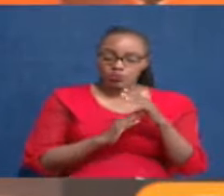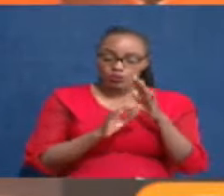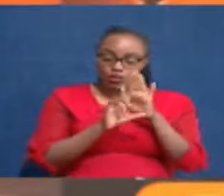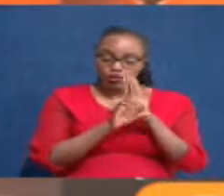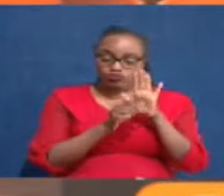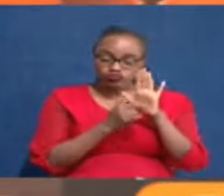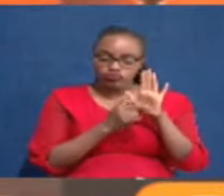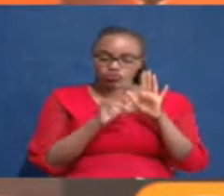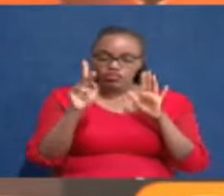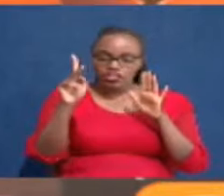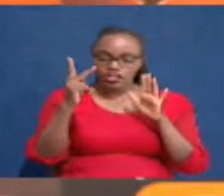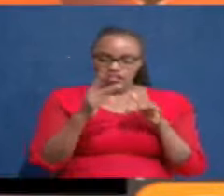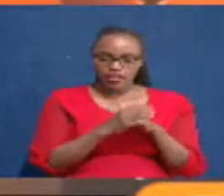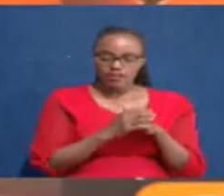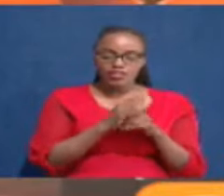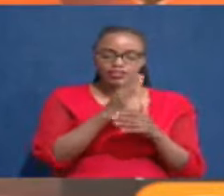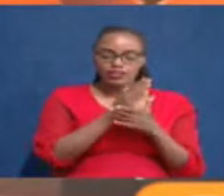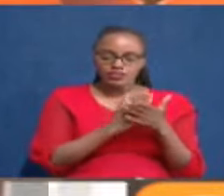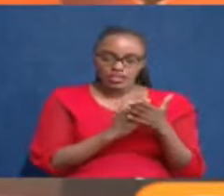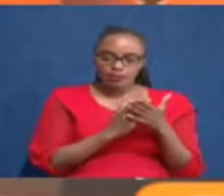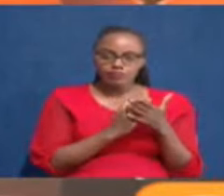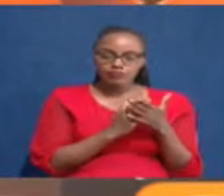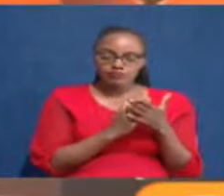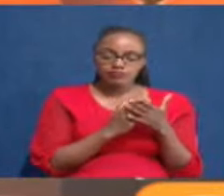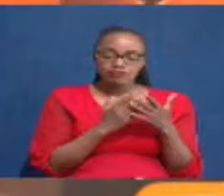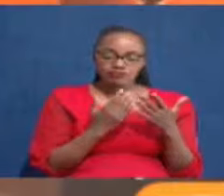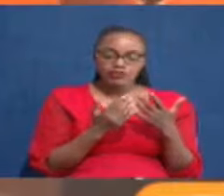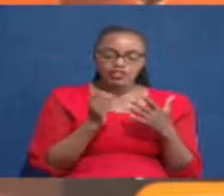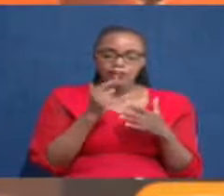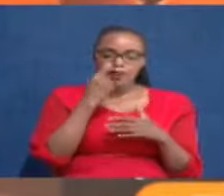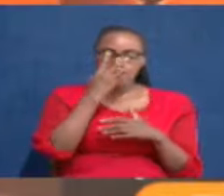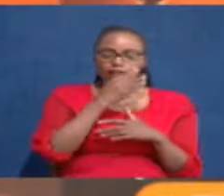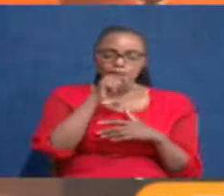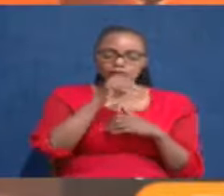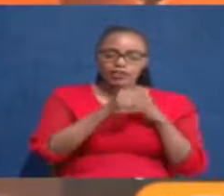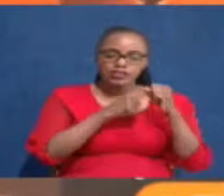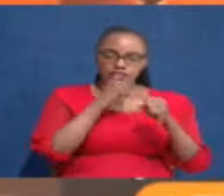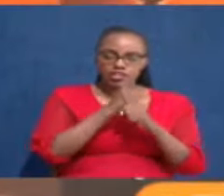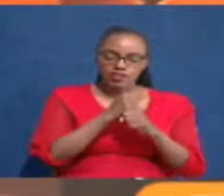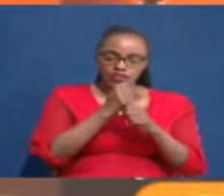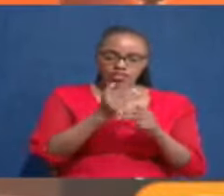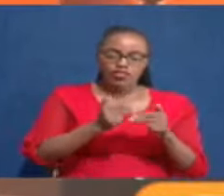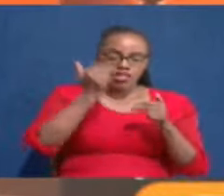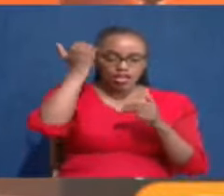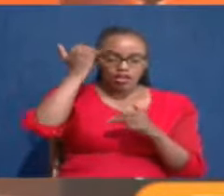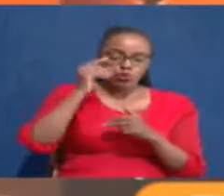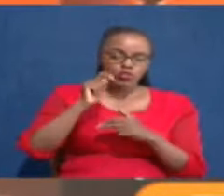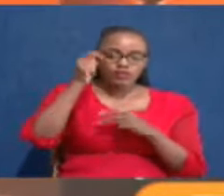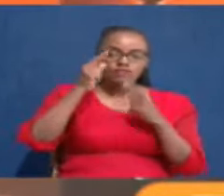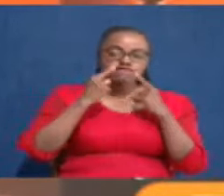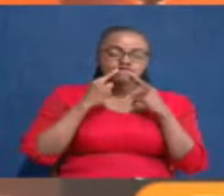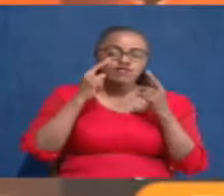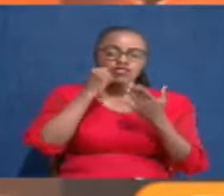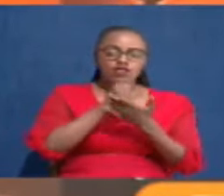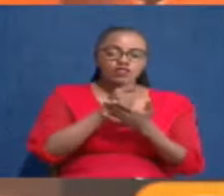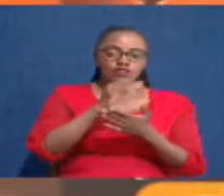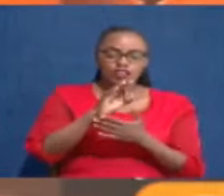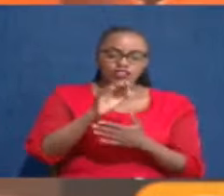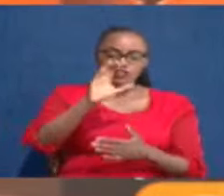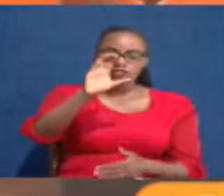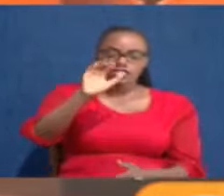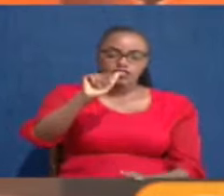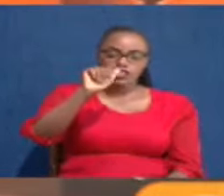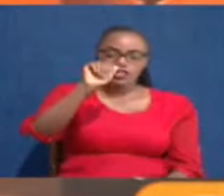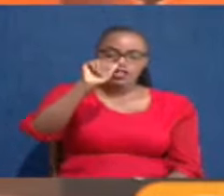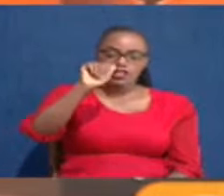the land. Sample this. In April this year, the High Court of Kenya declared the office of the Chief